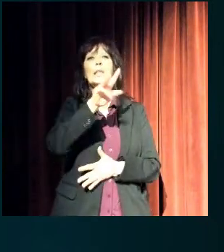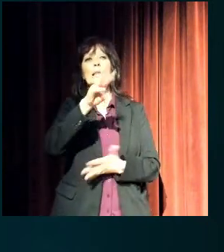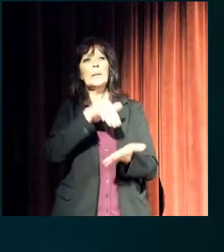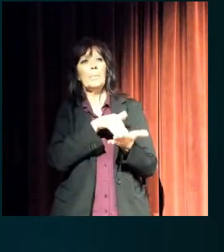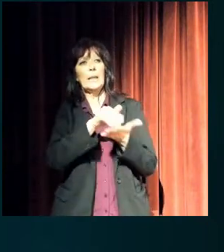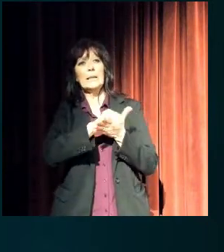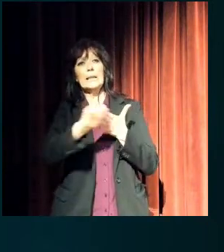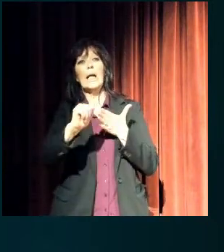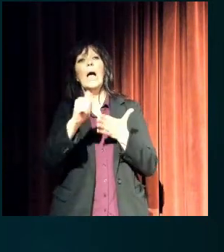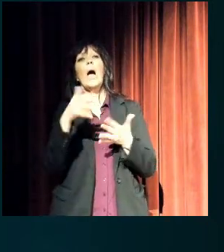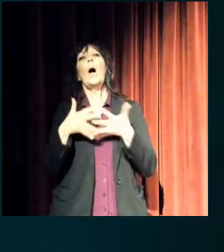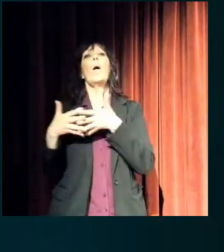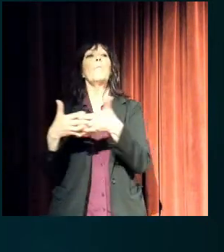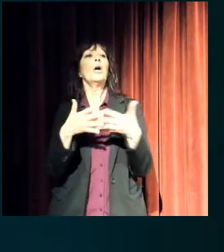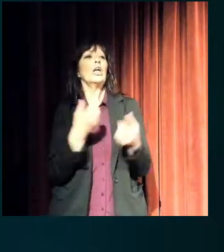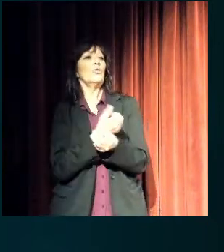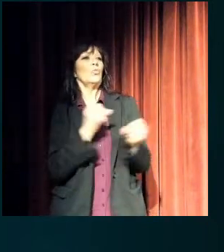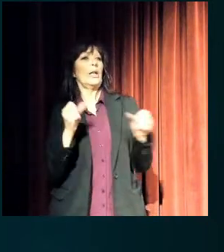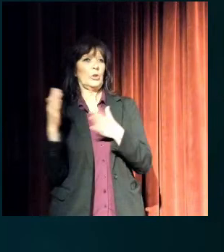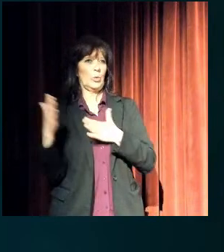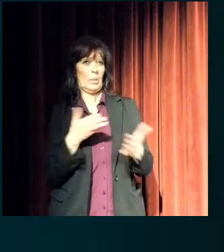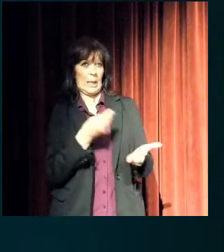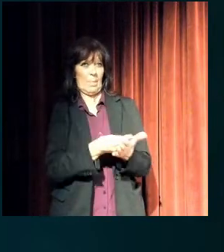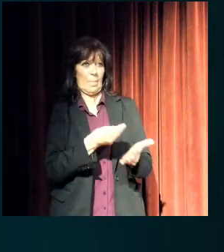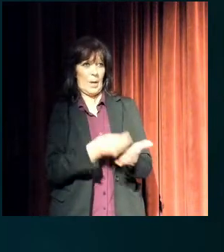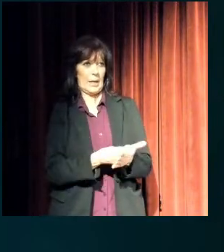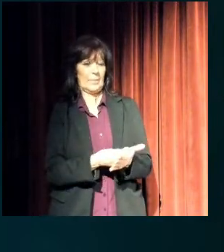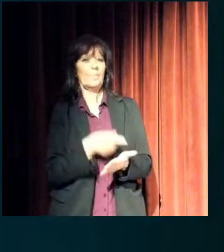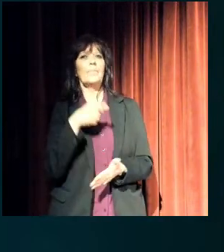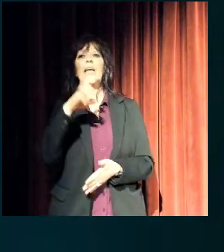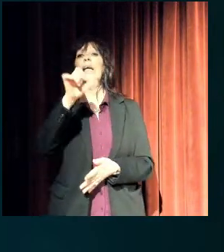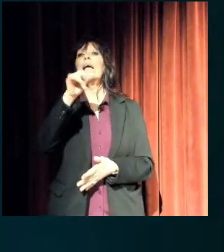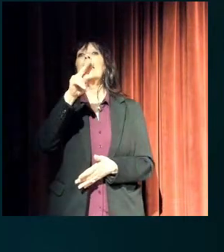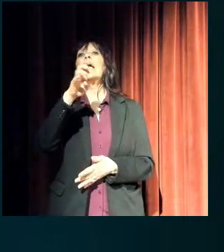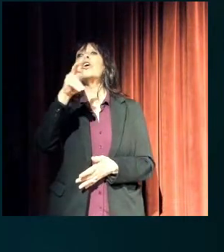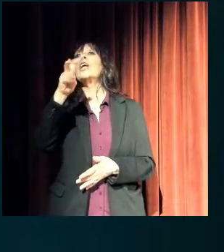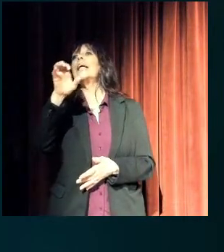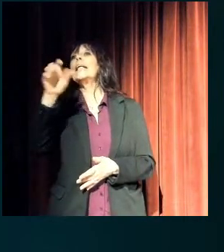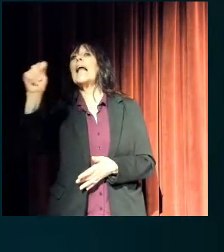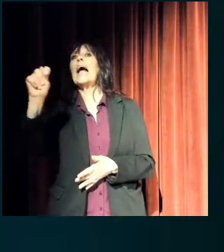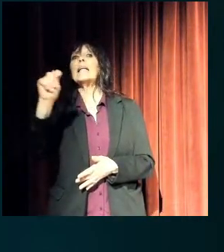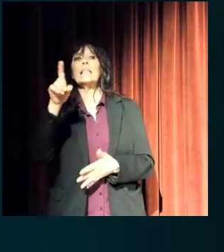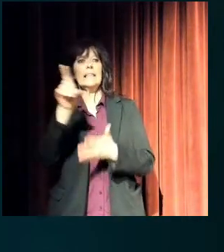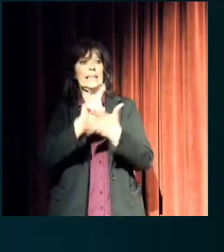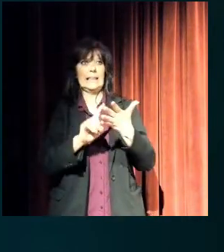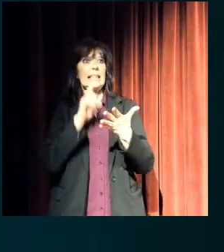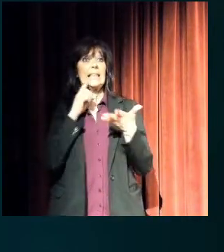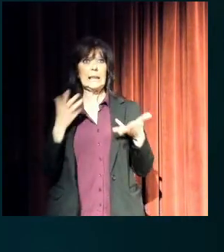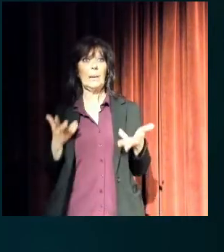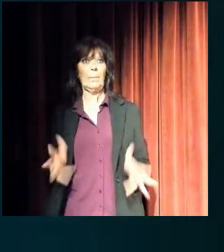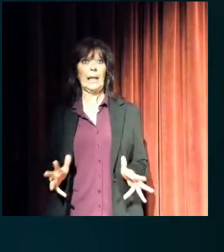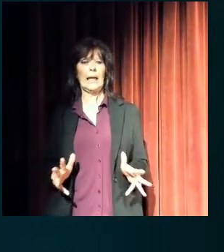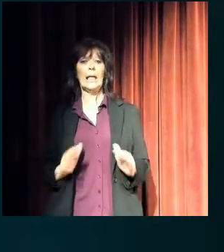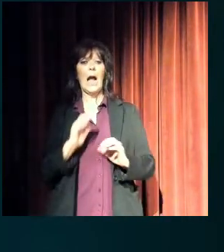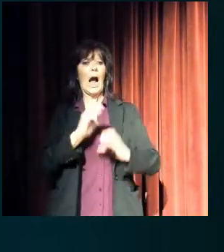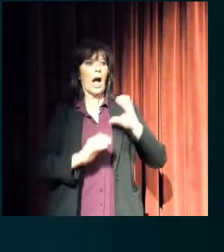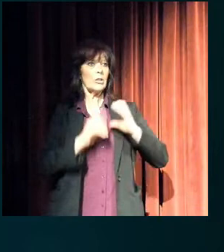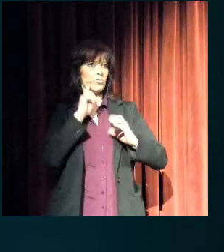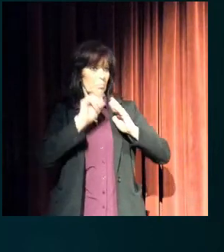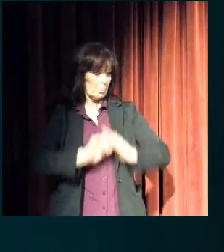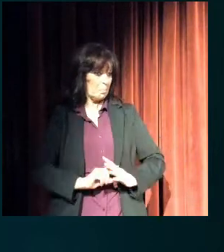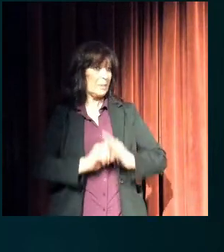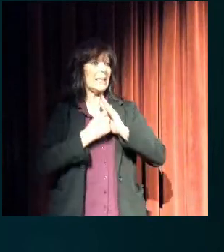in American Rescue Plan funds. ErieNet's design is complete, and construction will